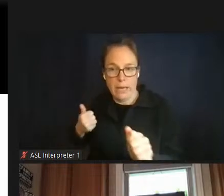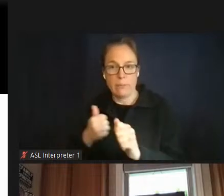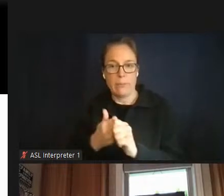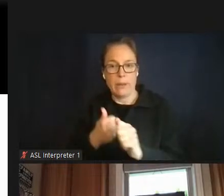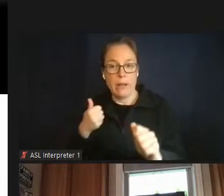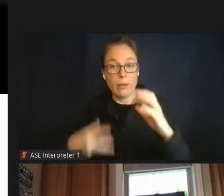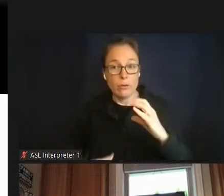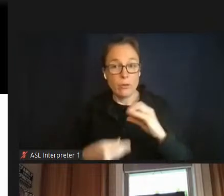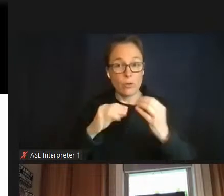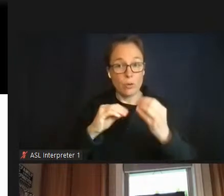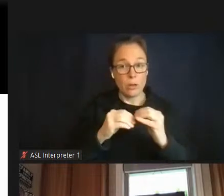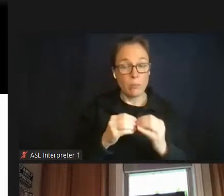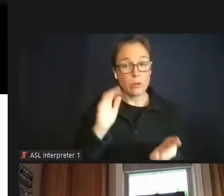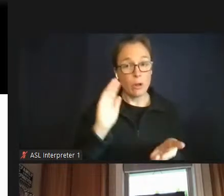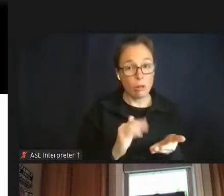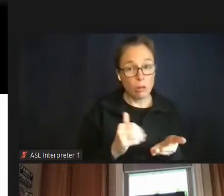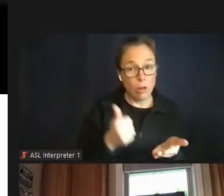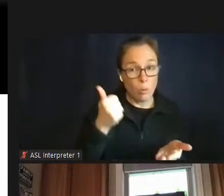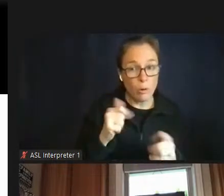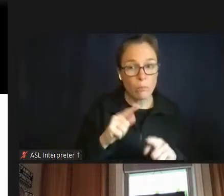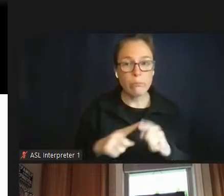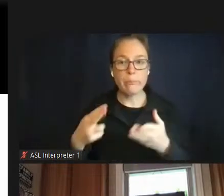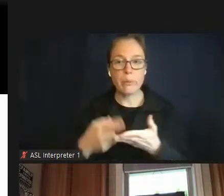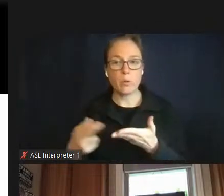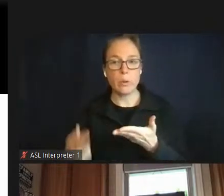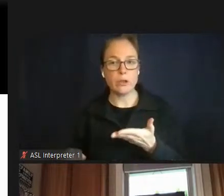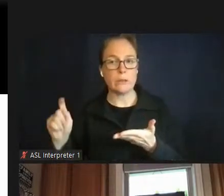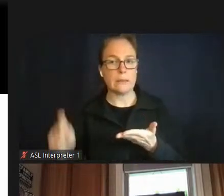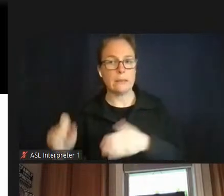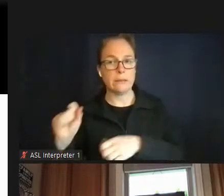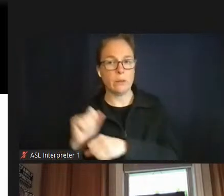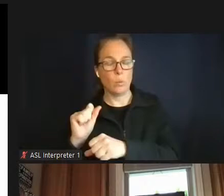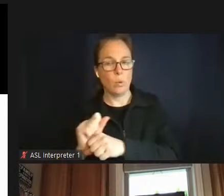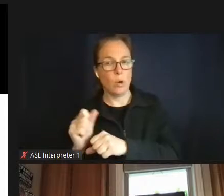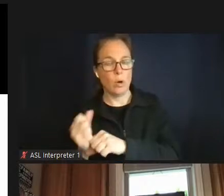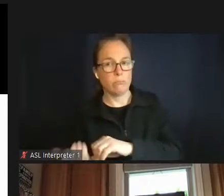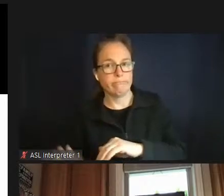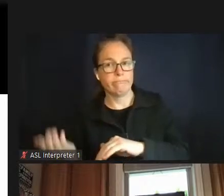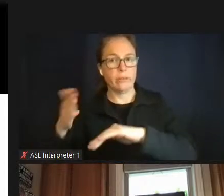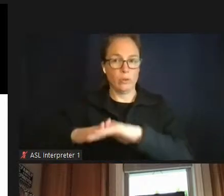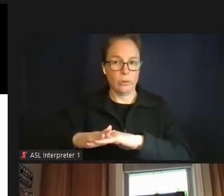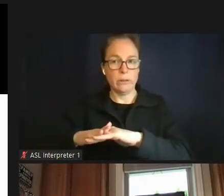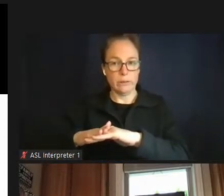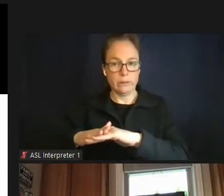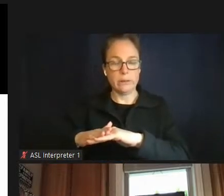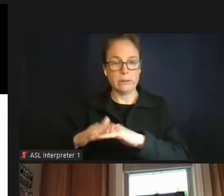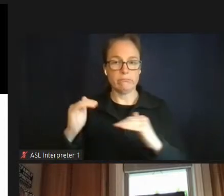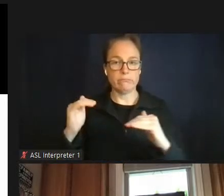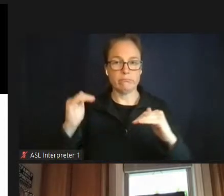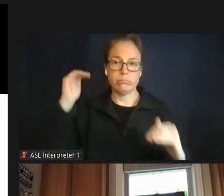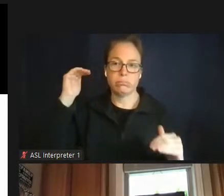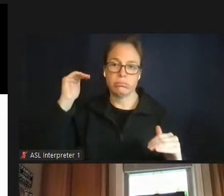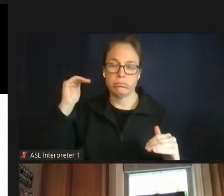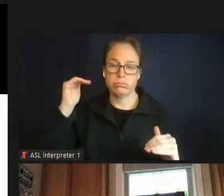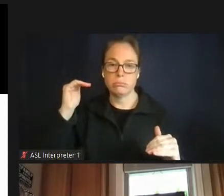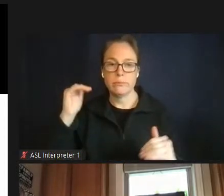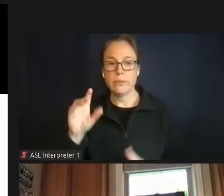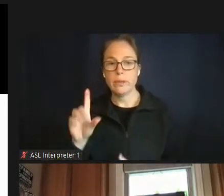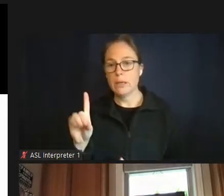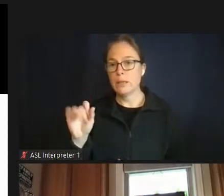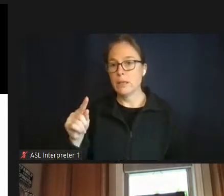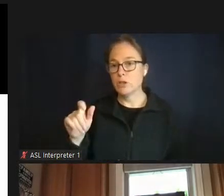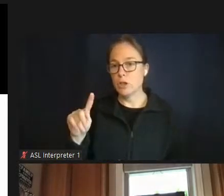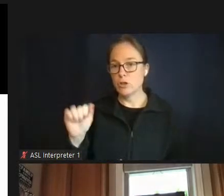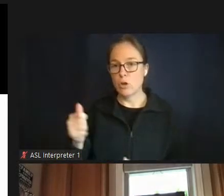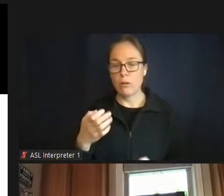are lower, the resource needs and the workloads are greater. Digital evidence continues to increase as more and